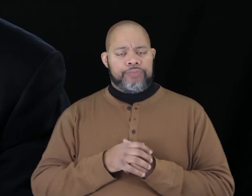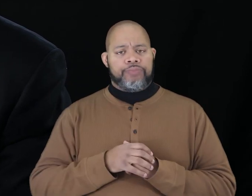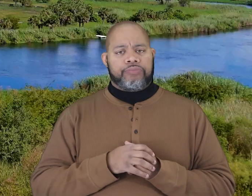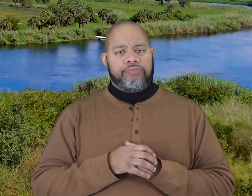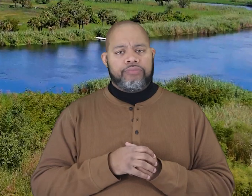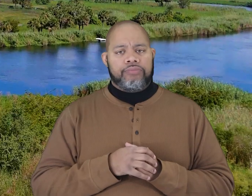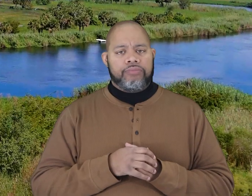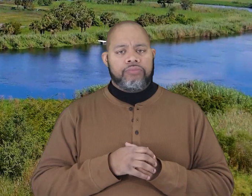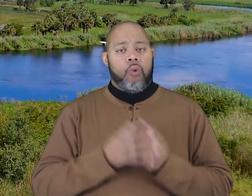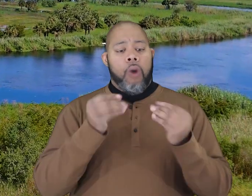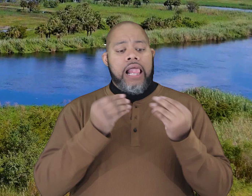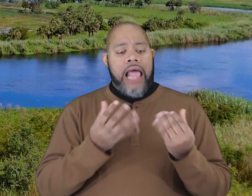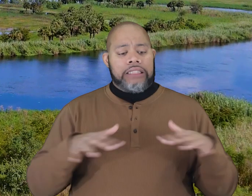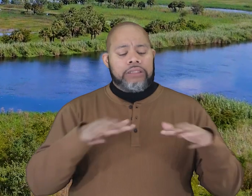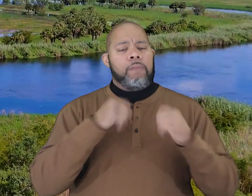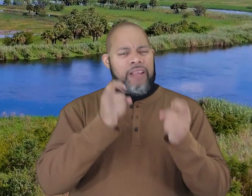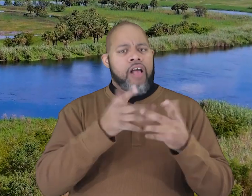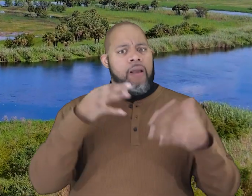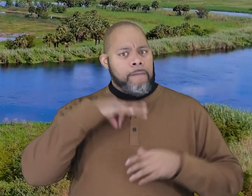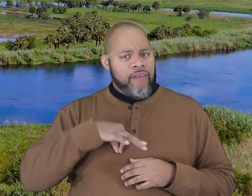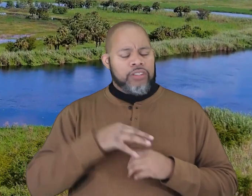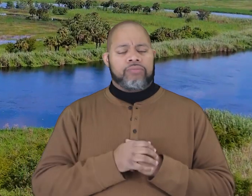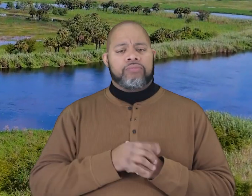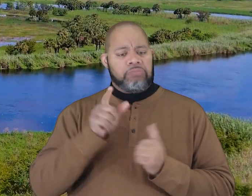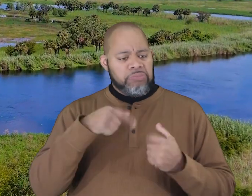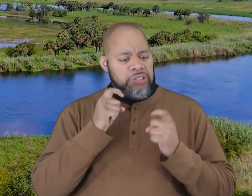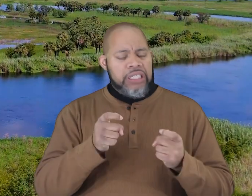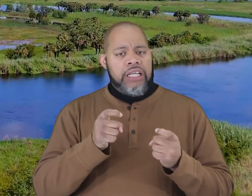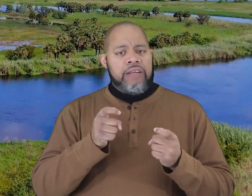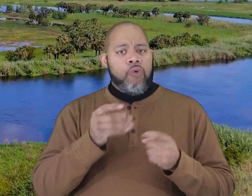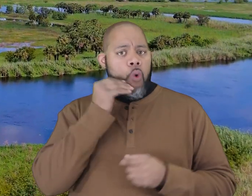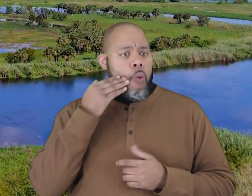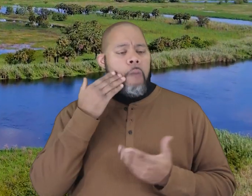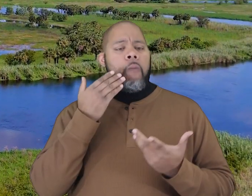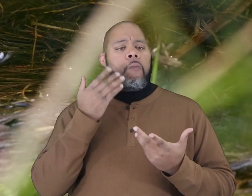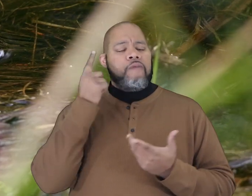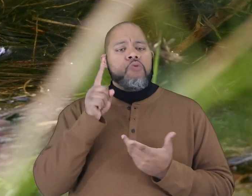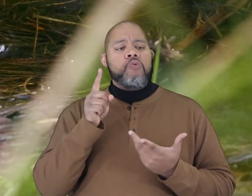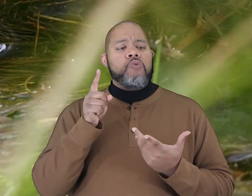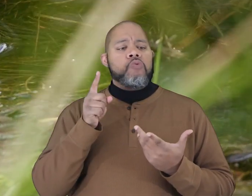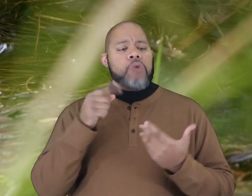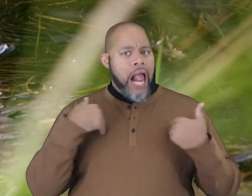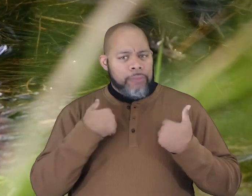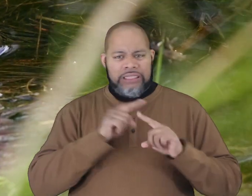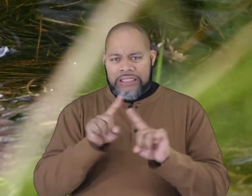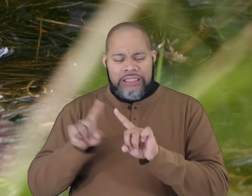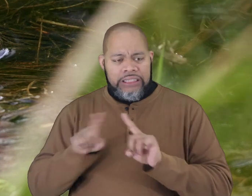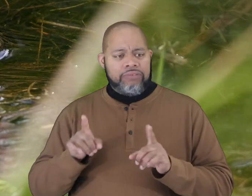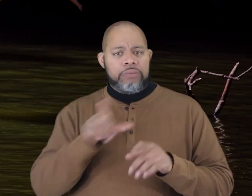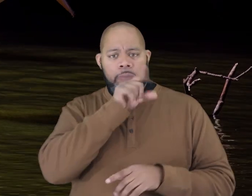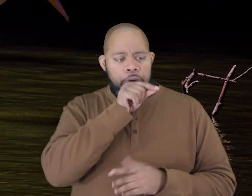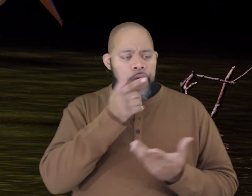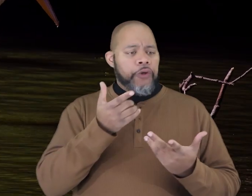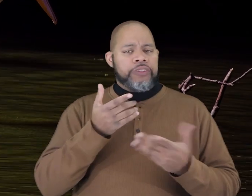level. And wetlands provide a lot of benefits. They provide habitat for species such